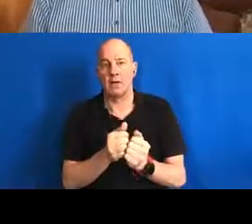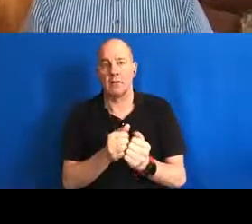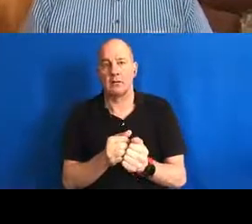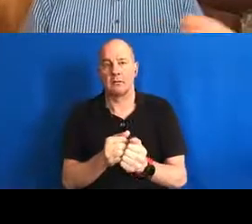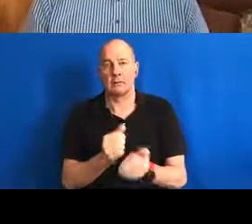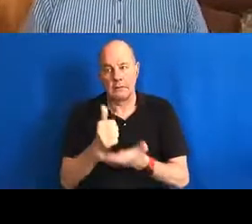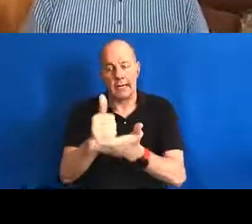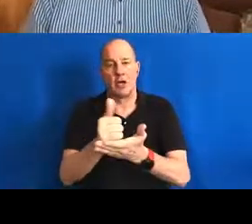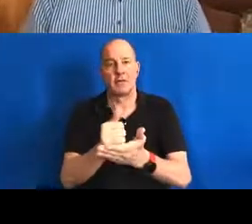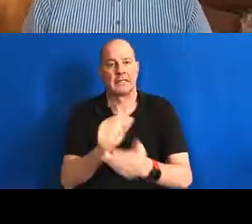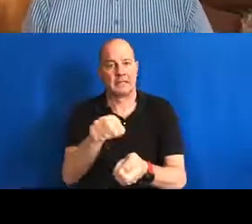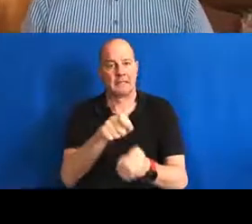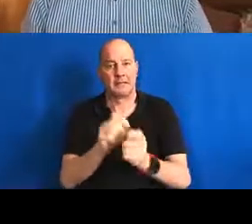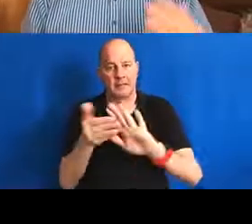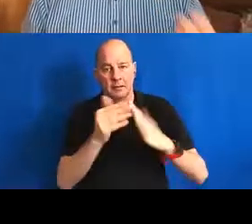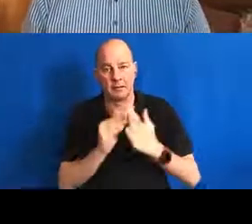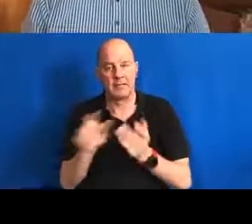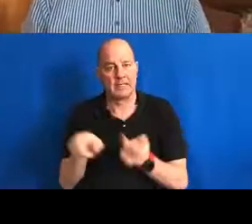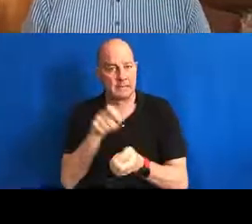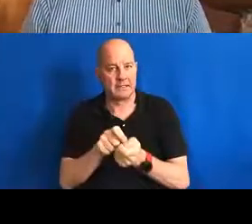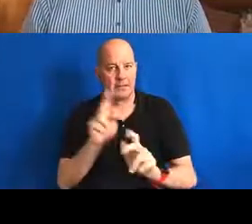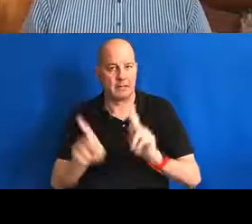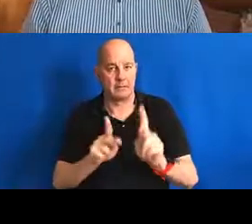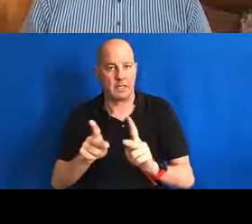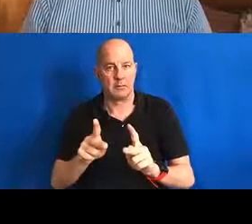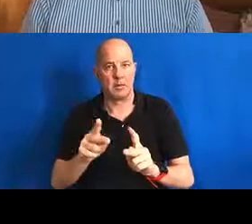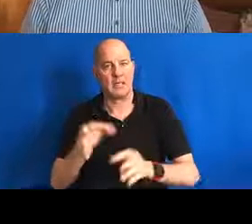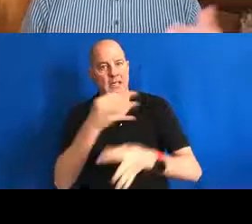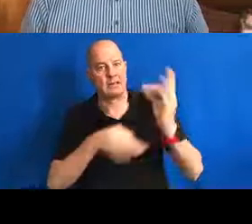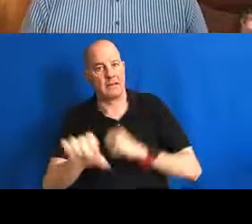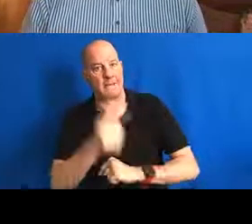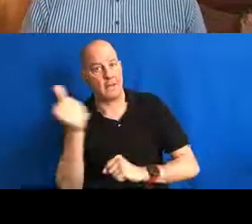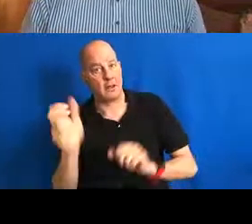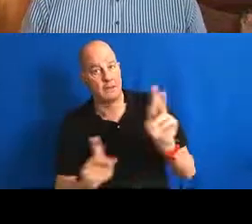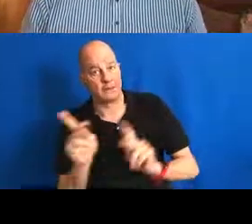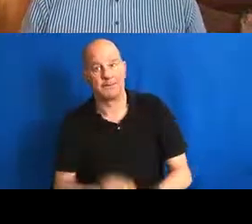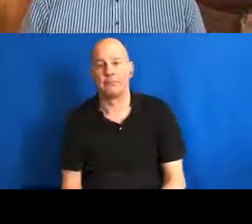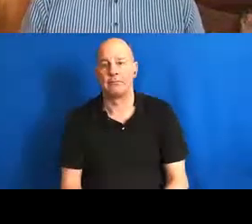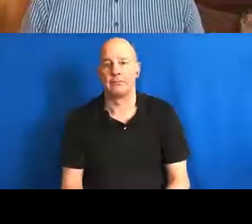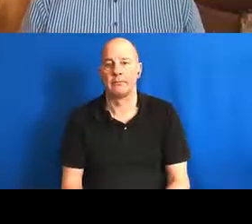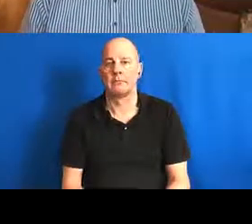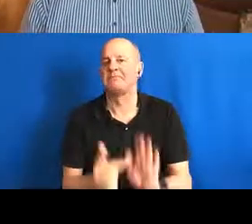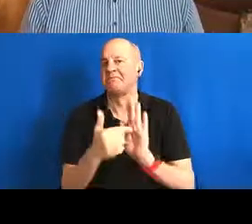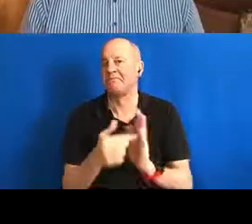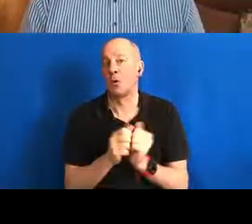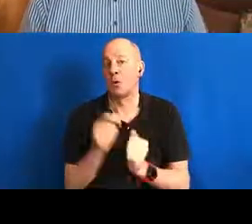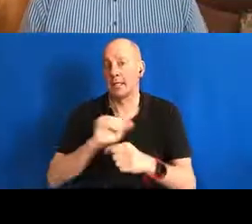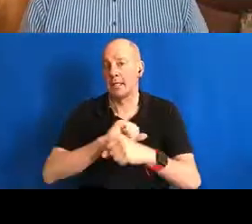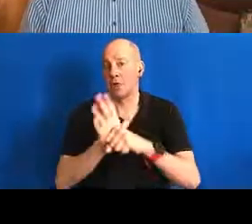people over others. And so just as an example of that, we saw through this COVID